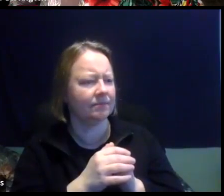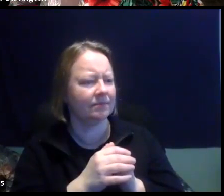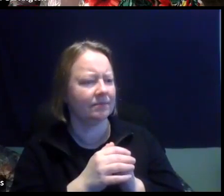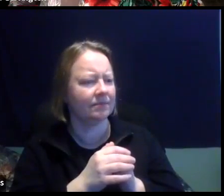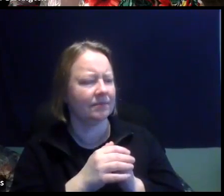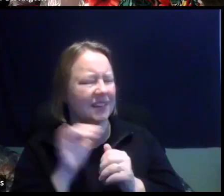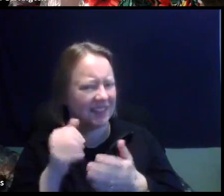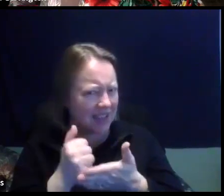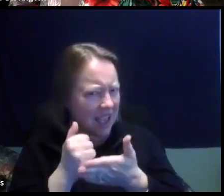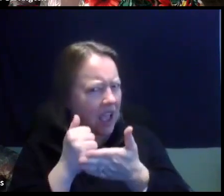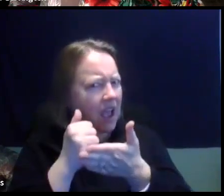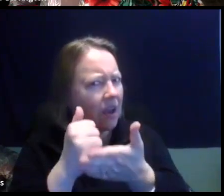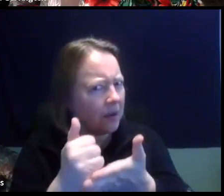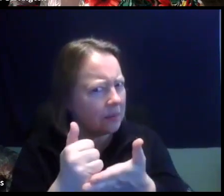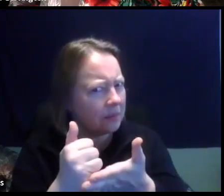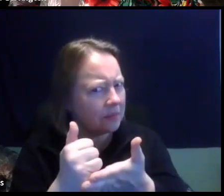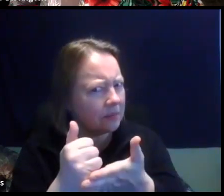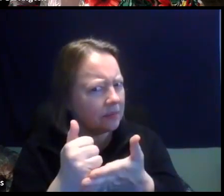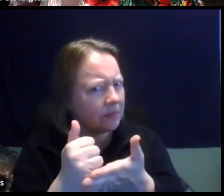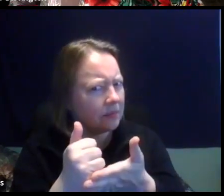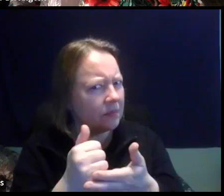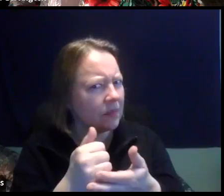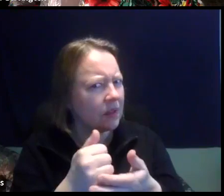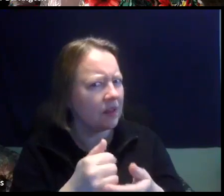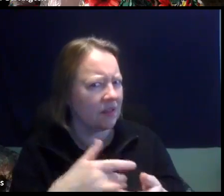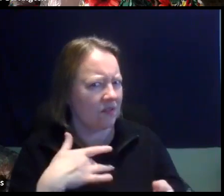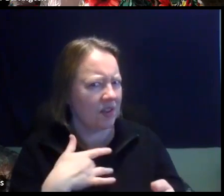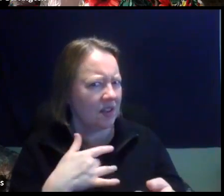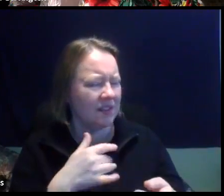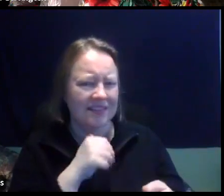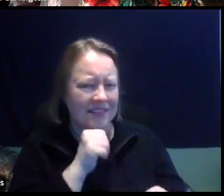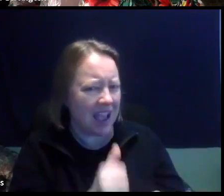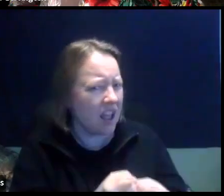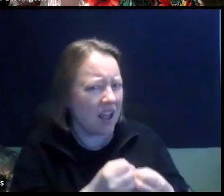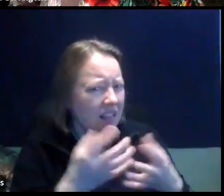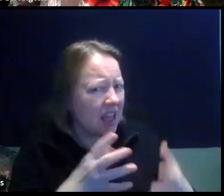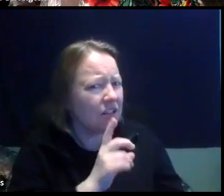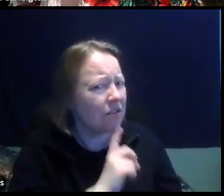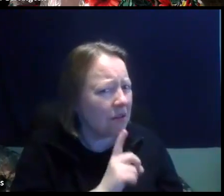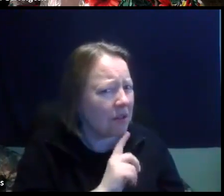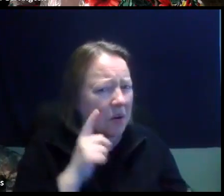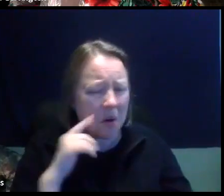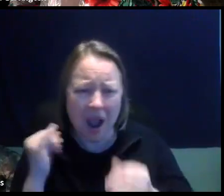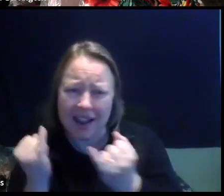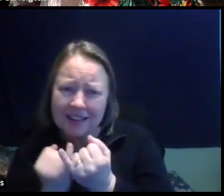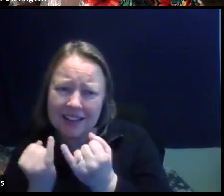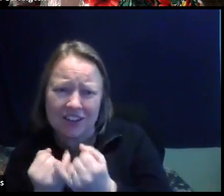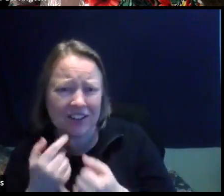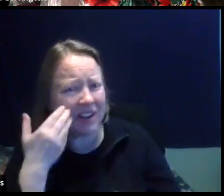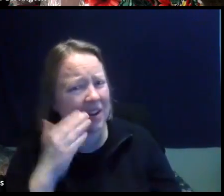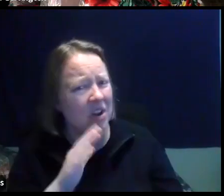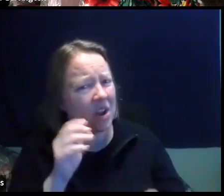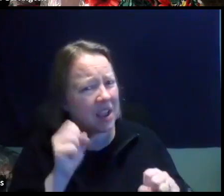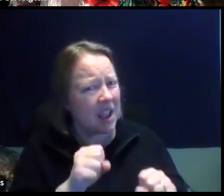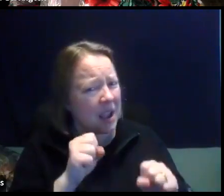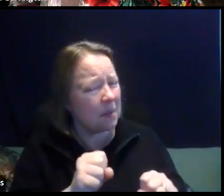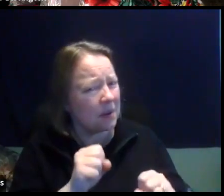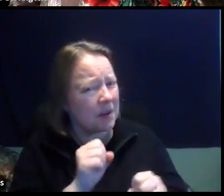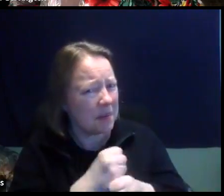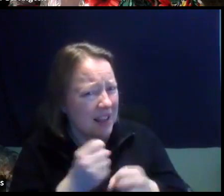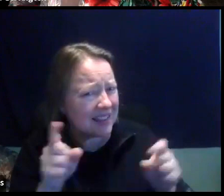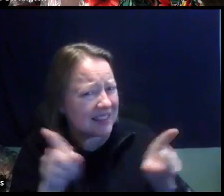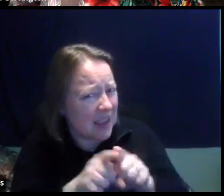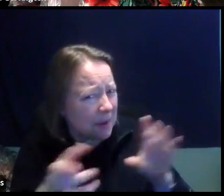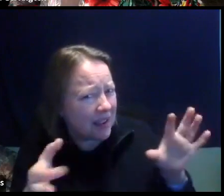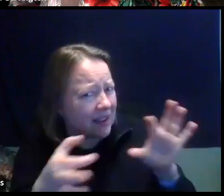help with the sense of loneliness or isolation? Like, do we think that, I don't know, are you able to make those same connections, but then